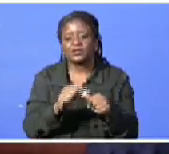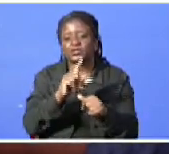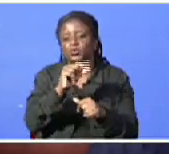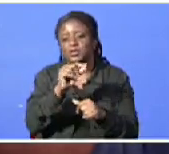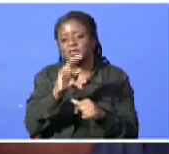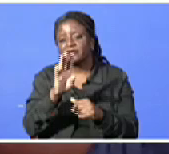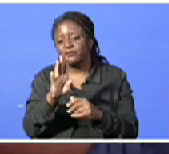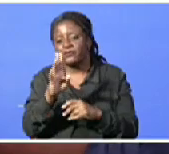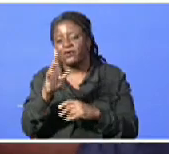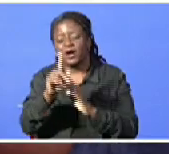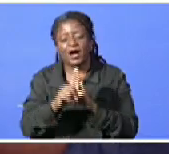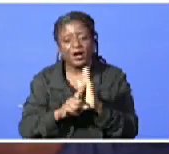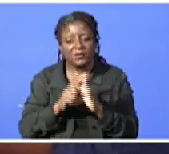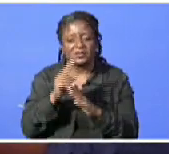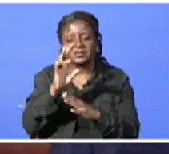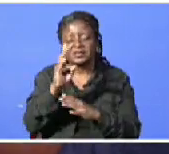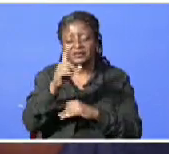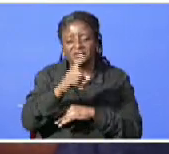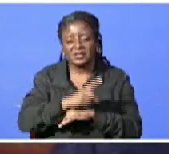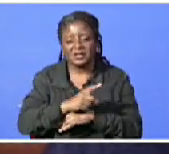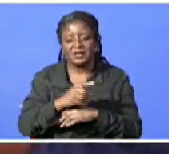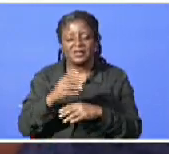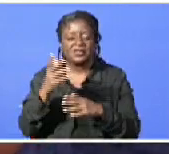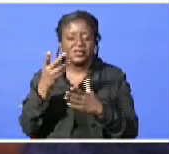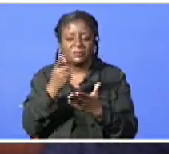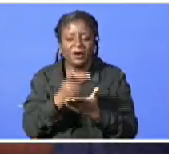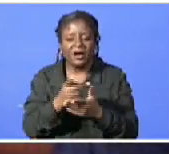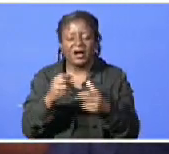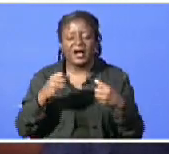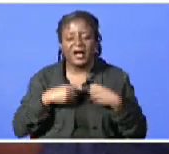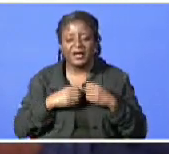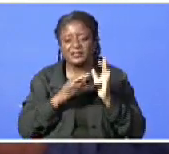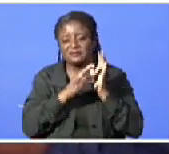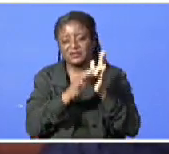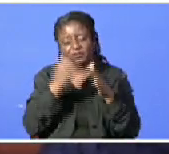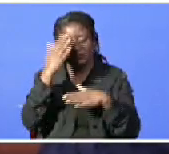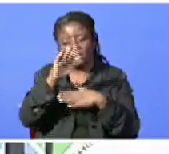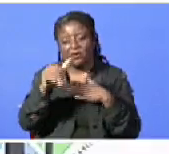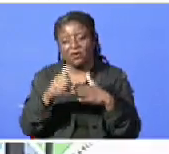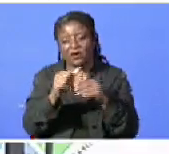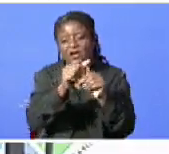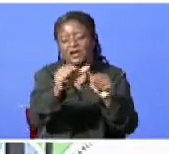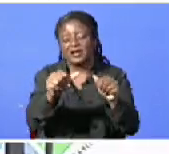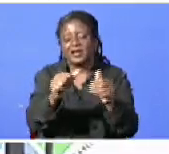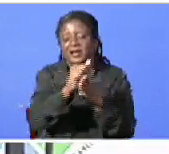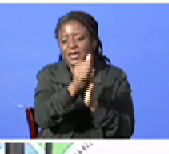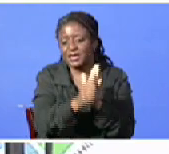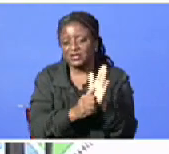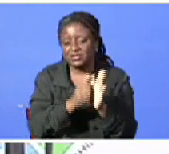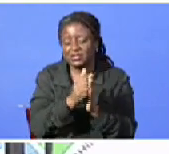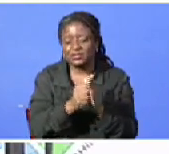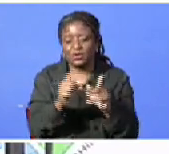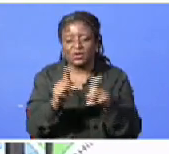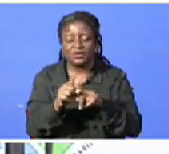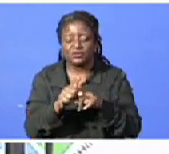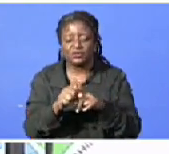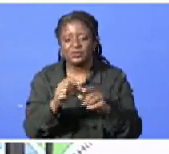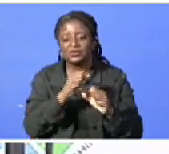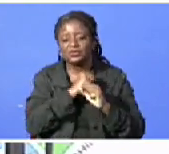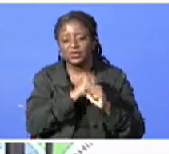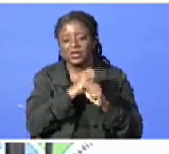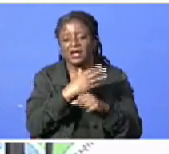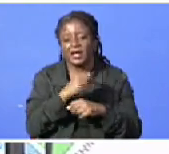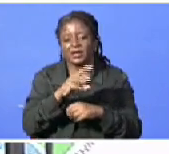this park has features for all ages. There's also 24-hour security and Wi-Fi for all. Children can come to the Southern